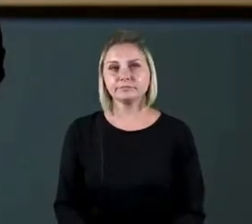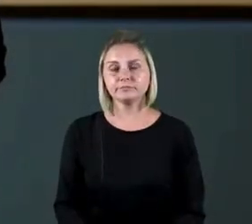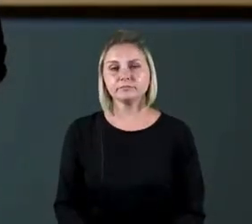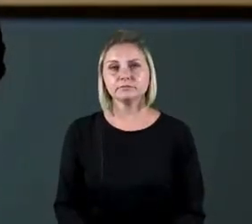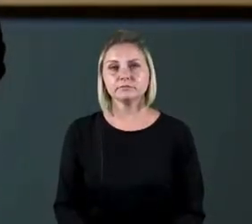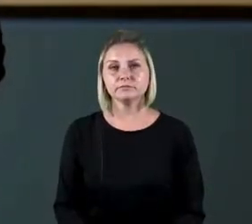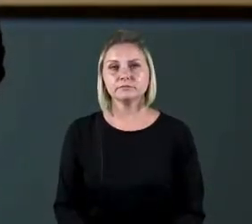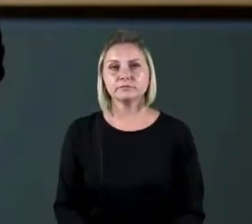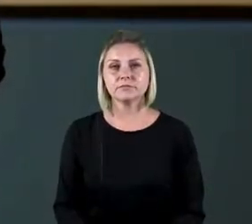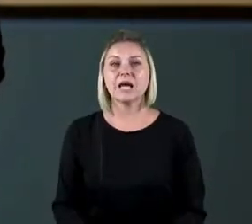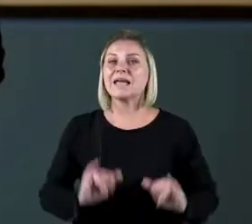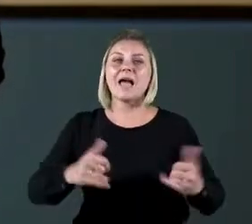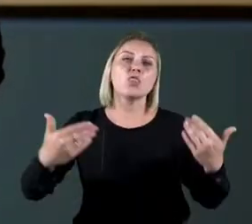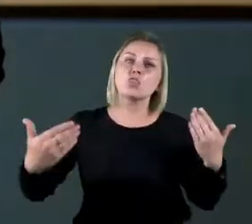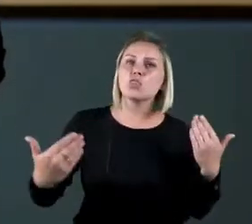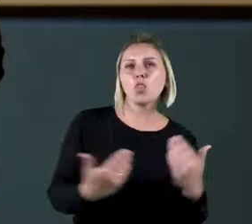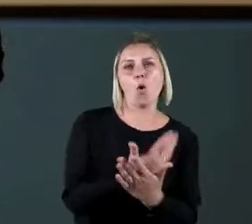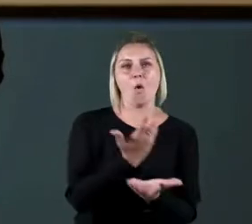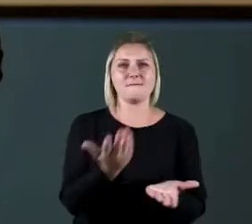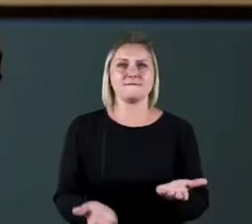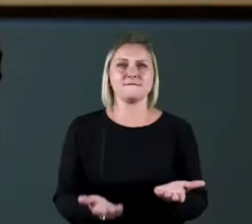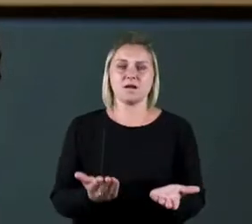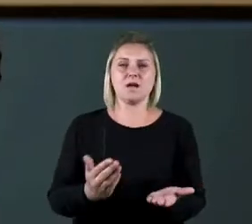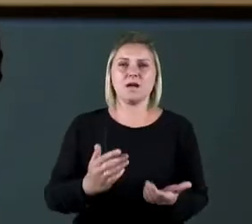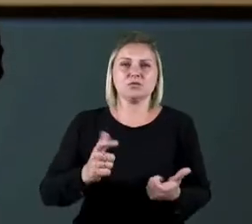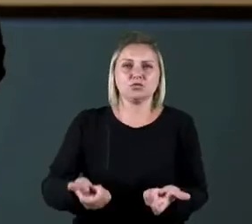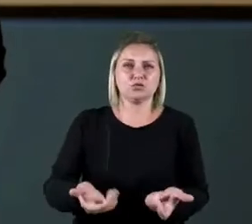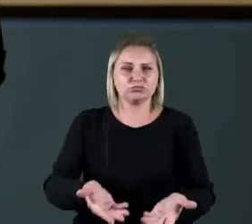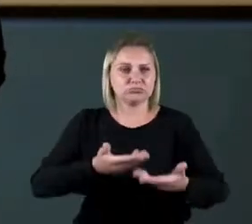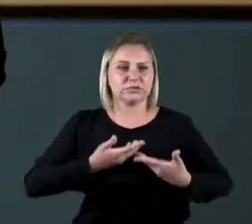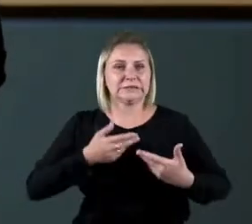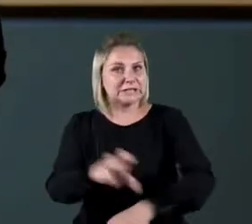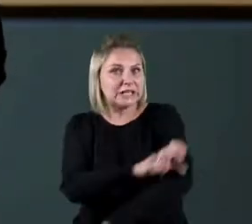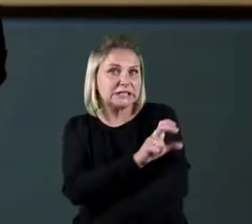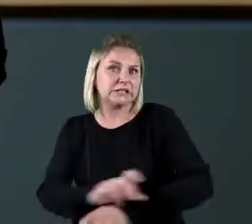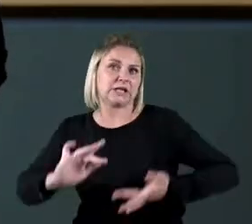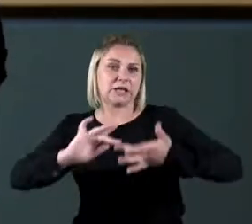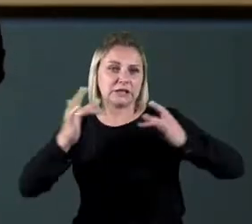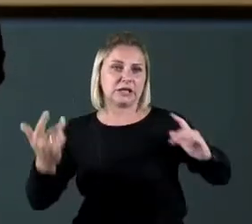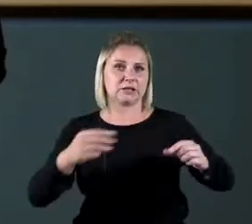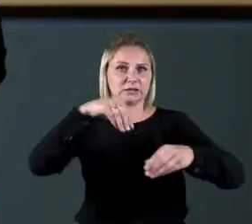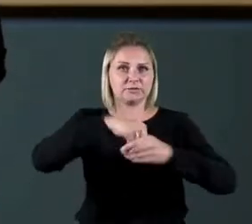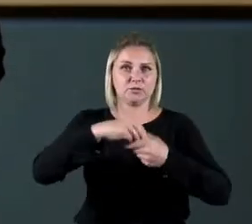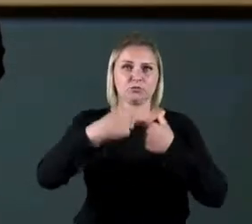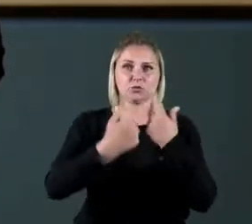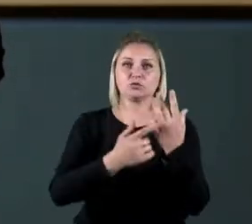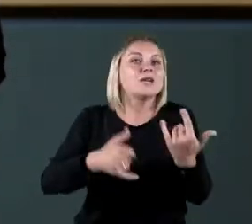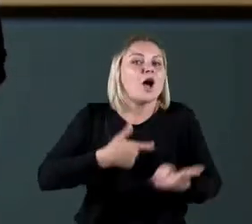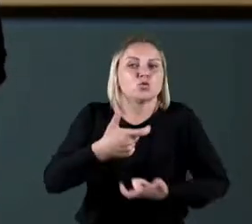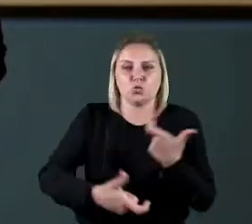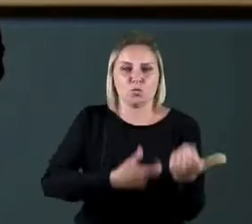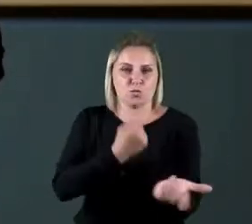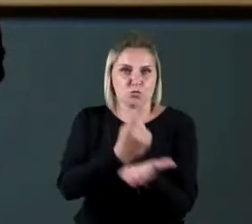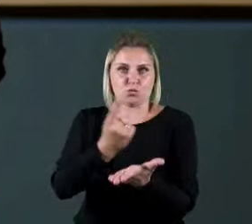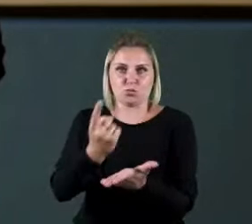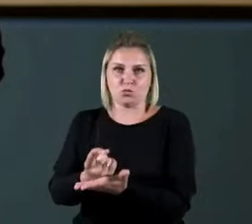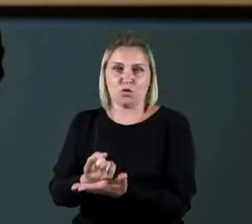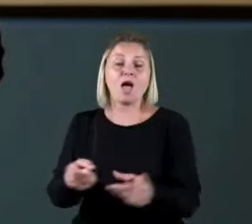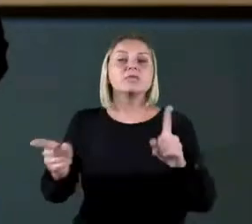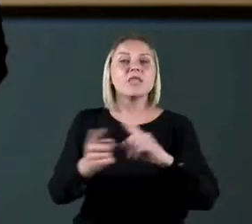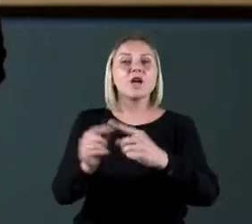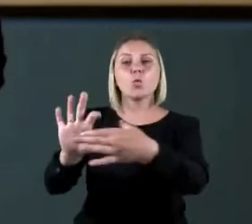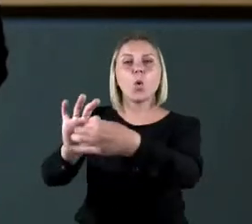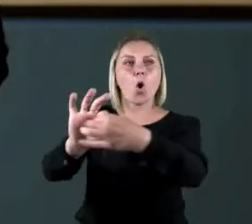challenges that digitalization is posing us, climate change, disaster reduction, and also the interconnectivity of cities